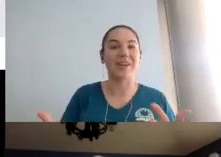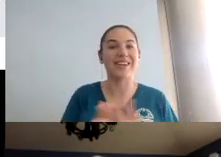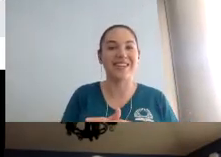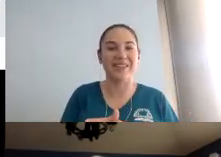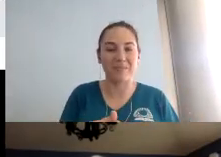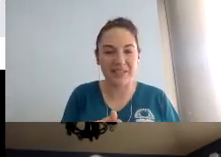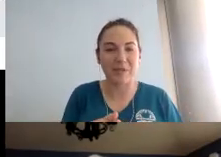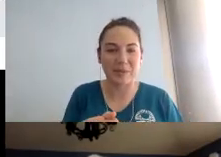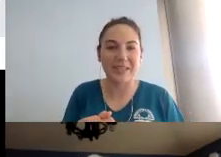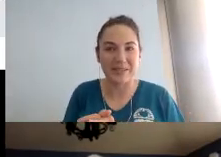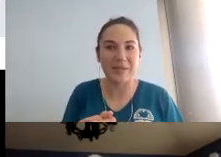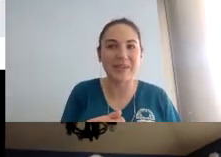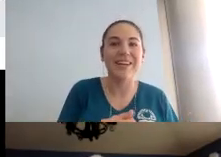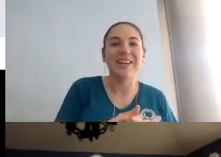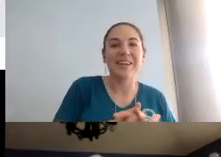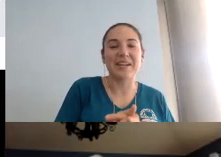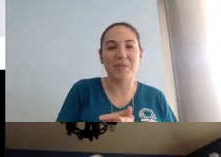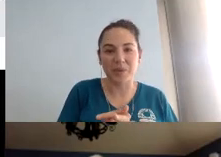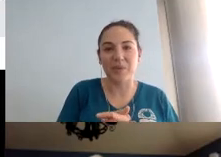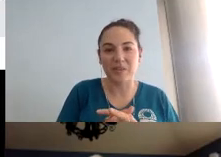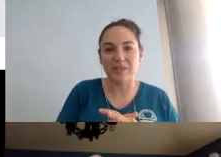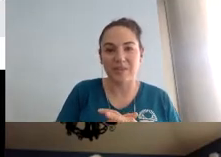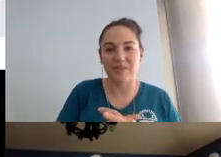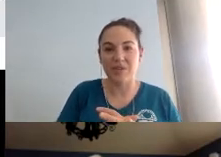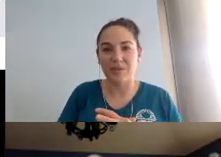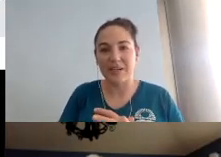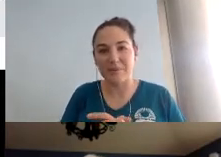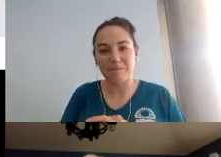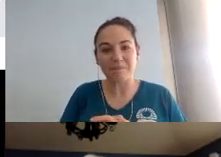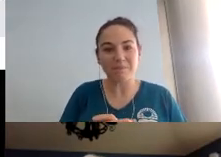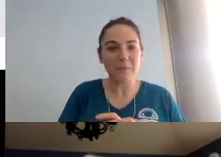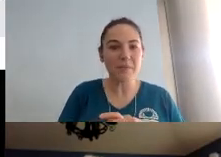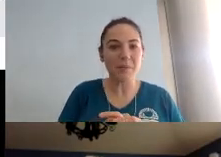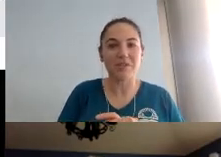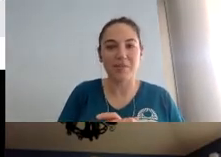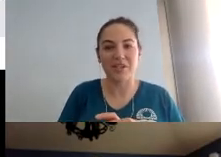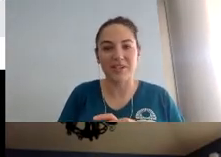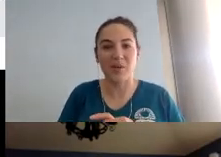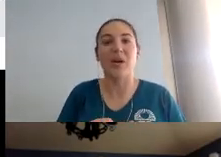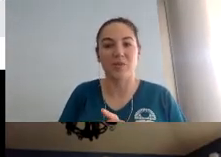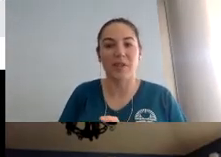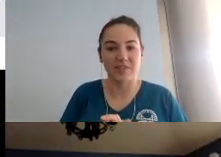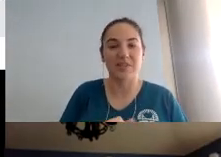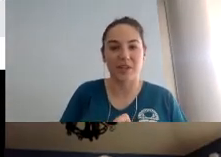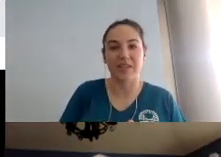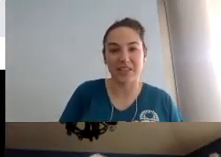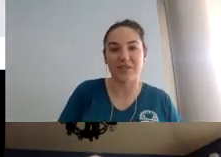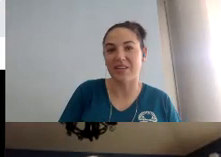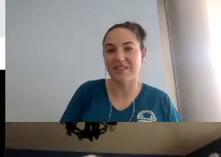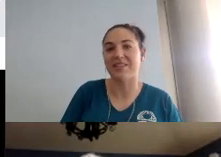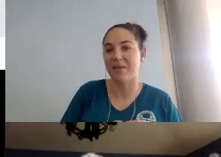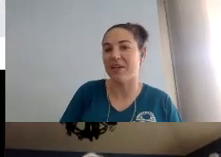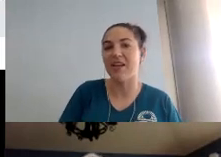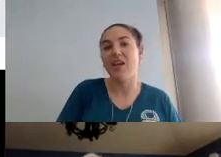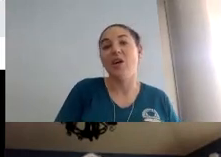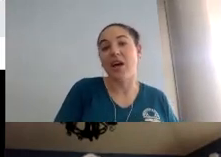that webinar in mid-September, late September, that we will give you more information and help you out with rubrics if that's something you're really interested in.